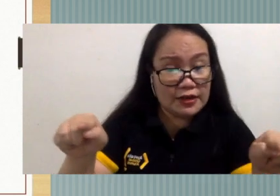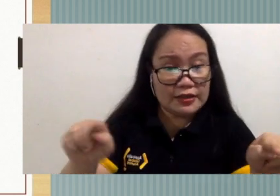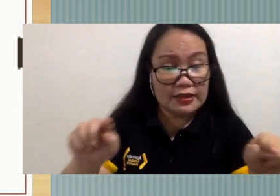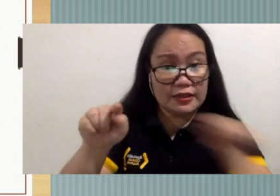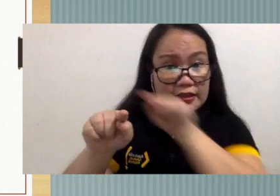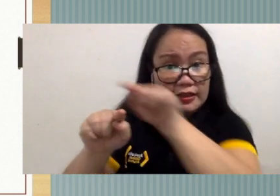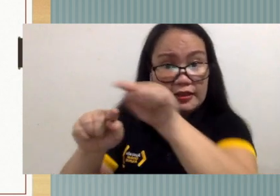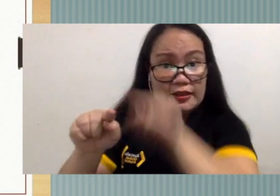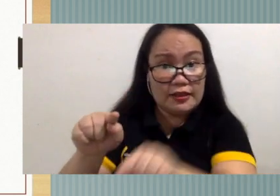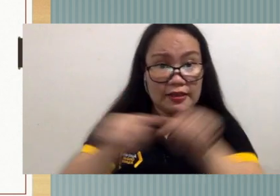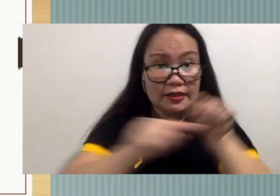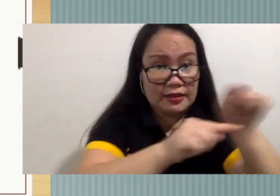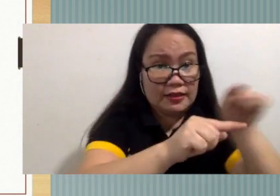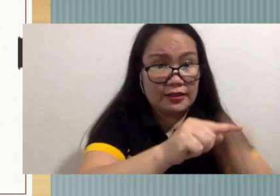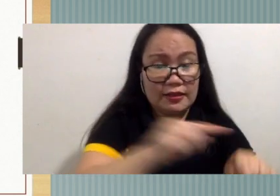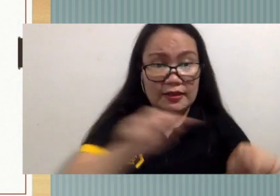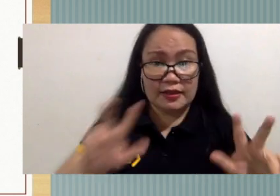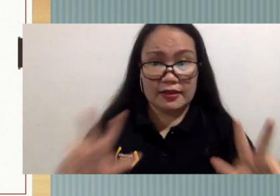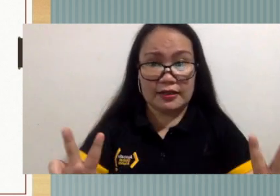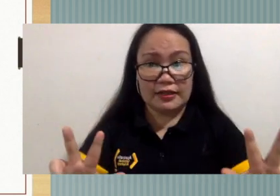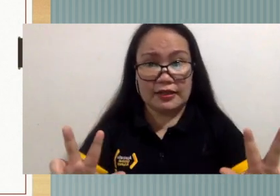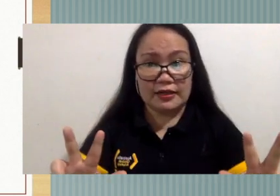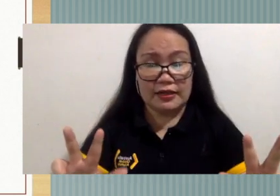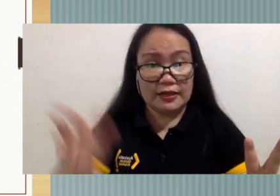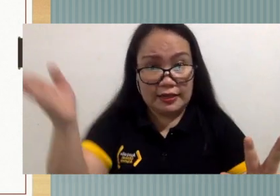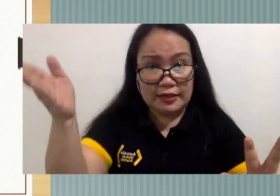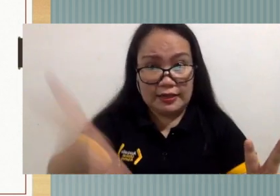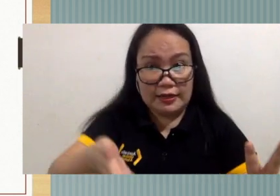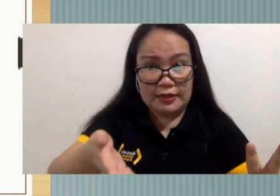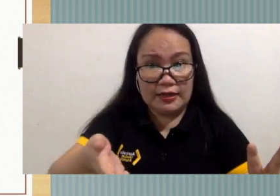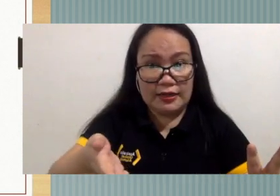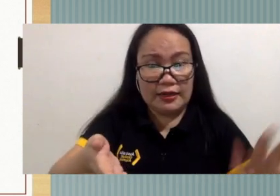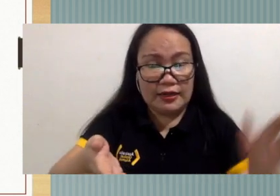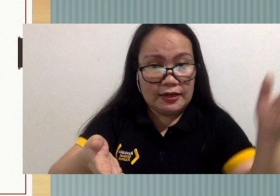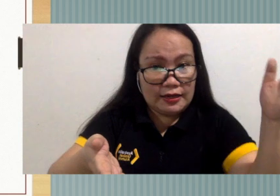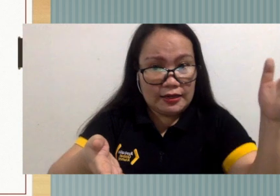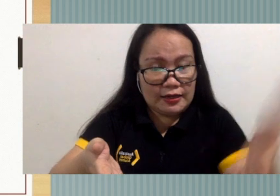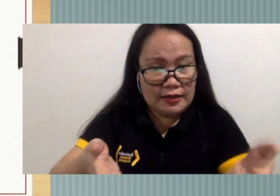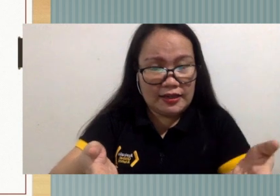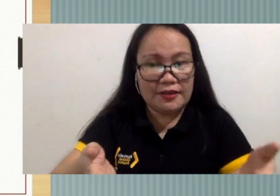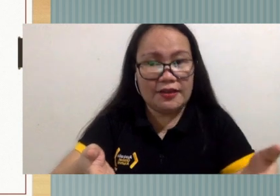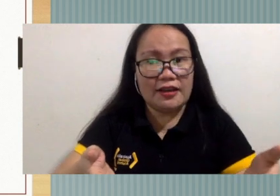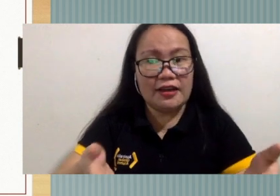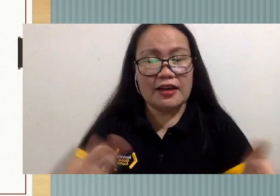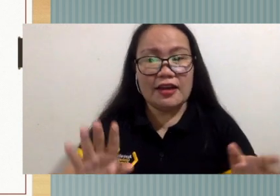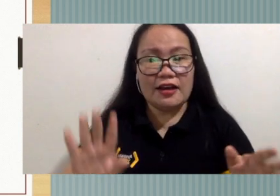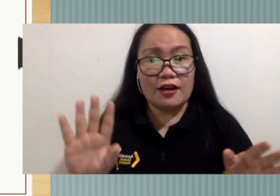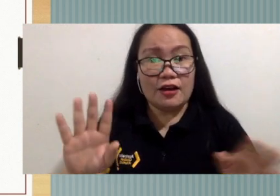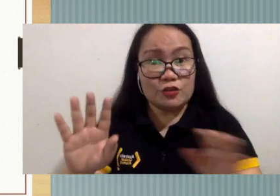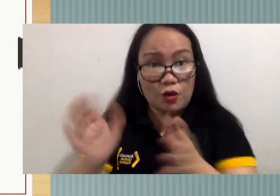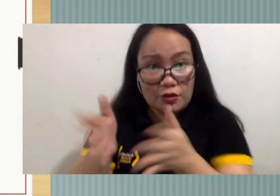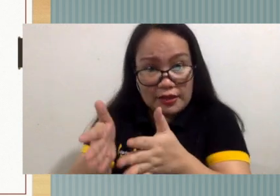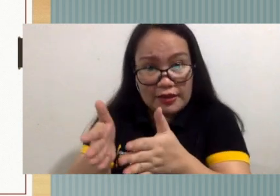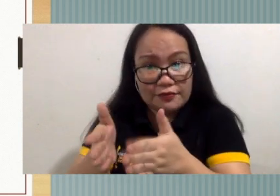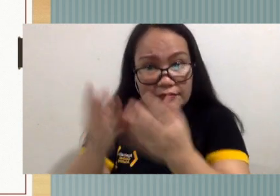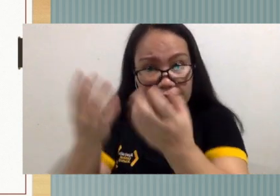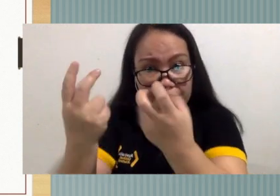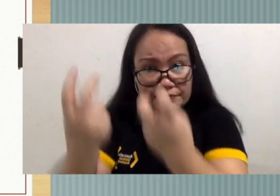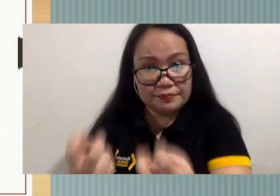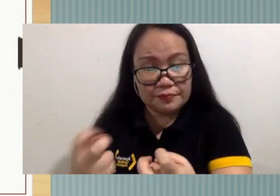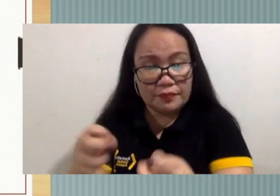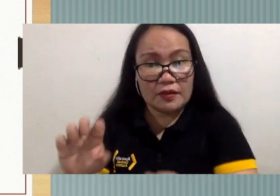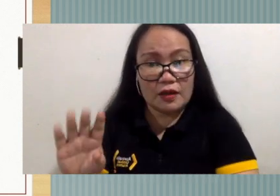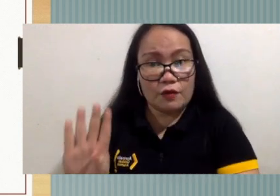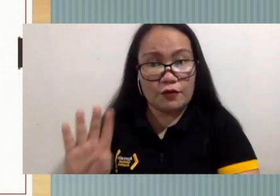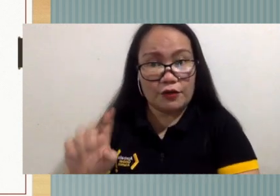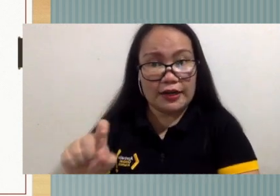makakancel na natin ngayon si 3. What's left is 4x minus 1 squared is equal to